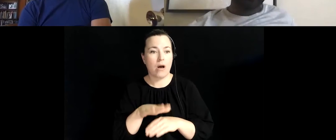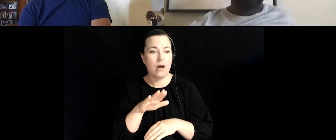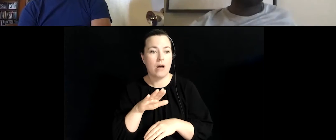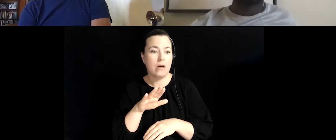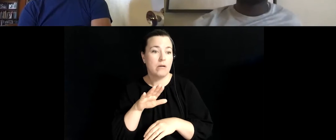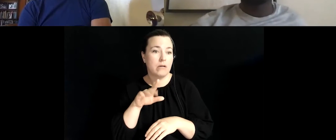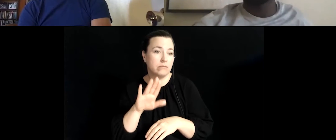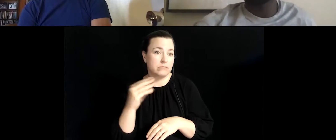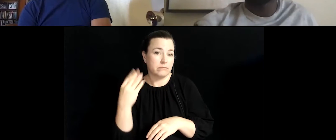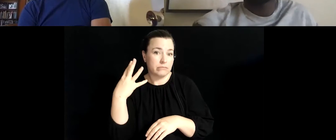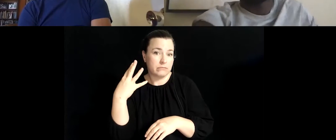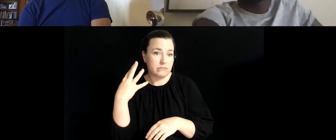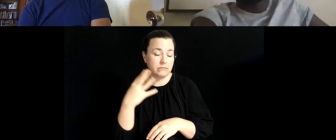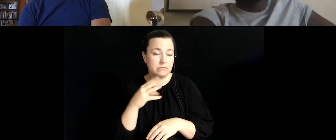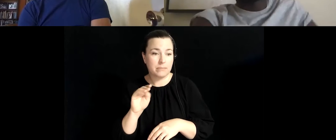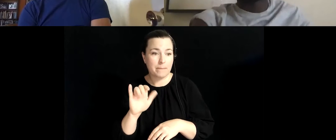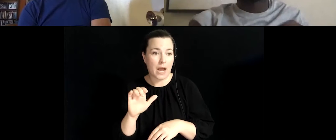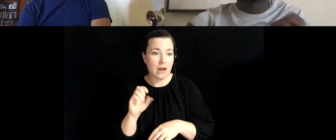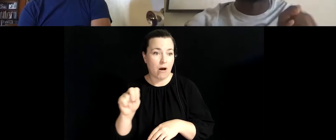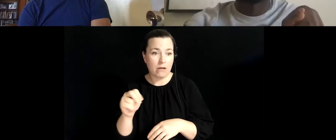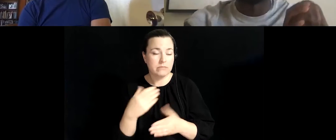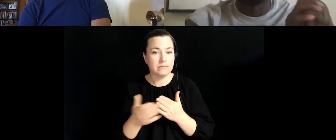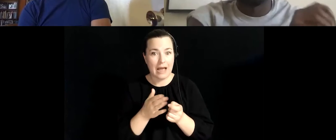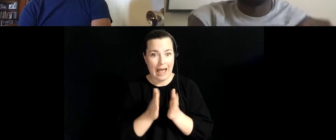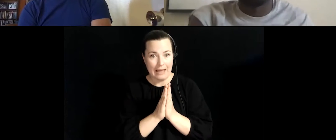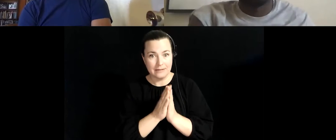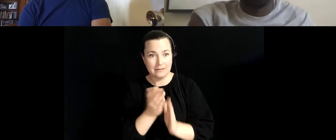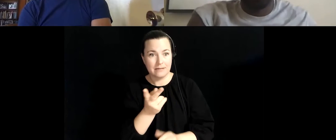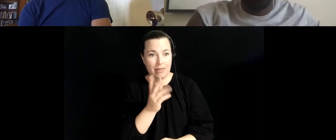to ask the artists directly, Jess and Jerron directly.